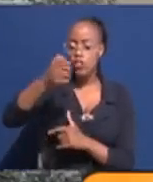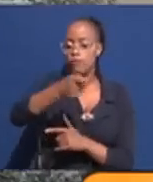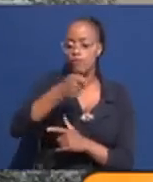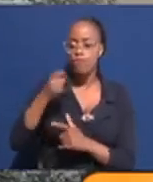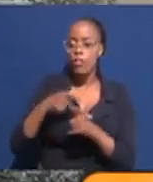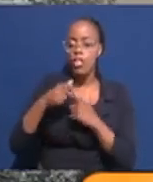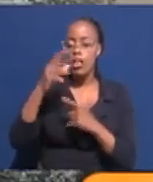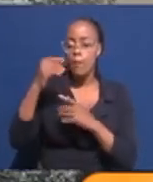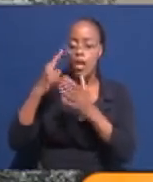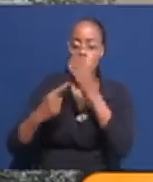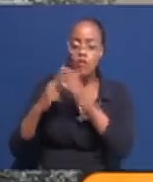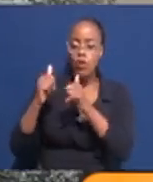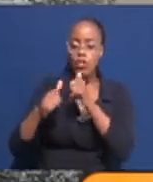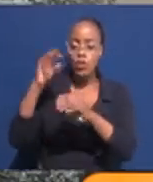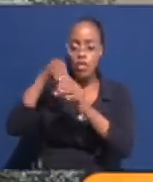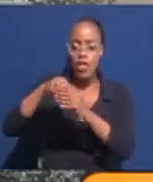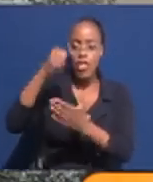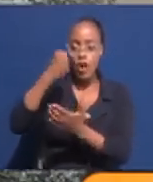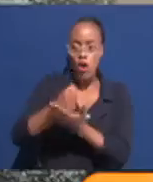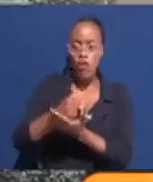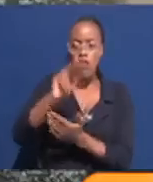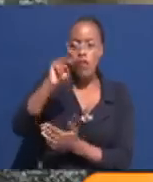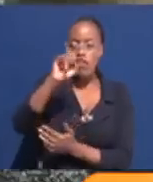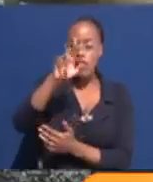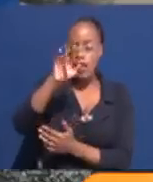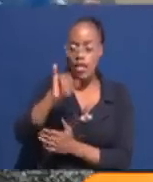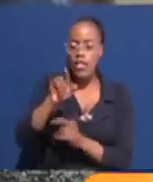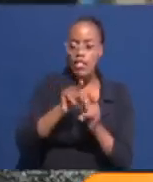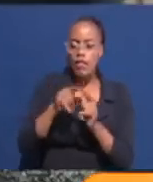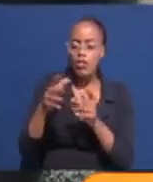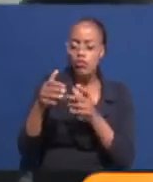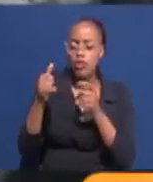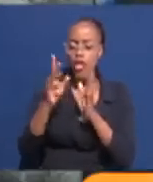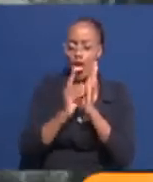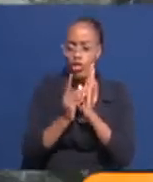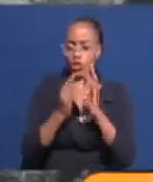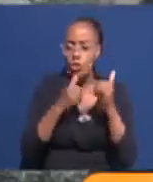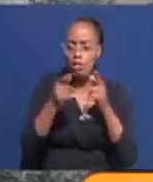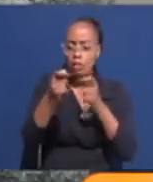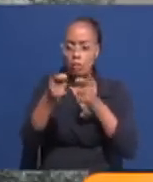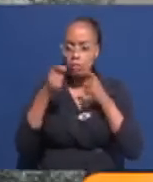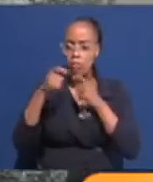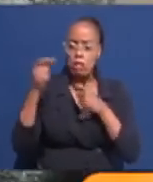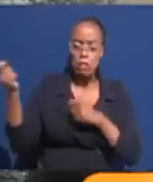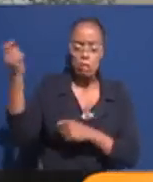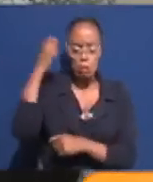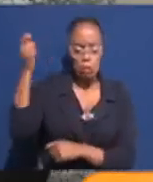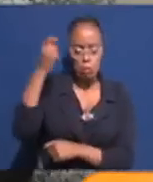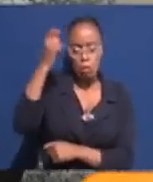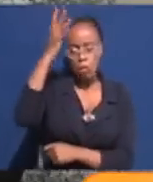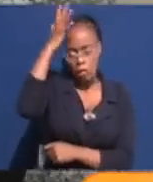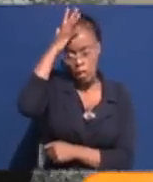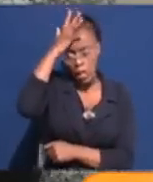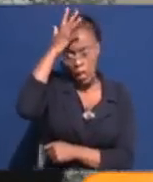before picking a stick that was in the office. Njeri holds on to the door as Kangogo pulls her and hits her on the head